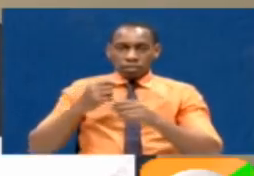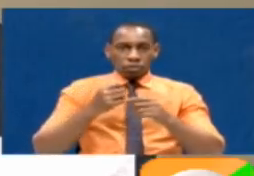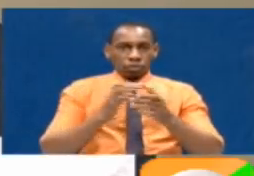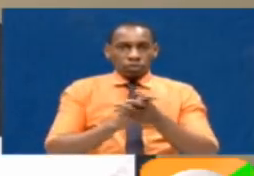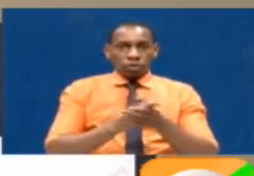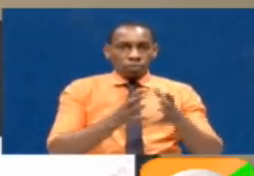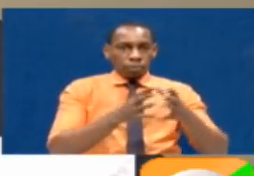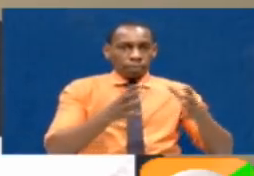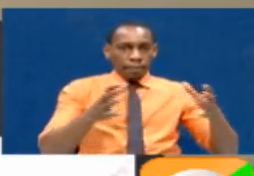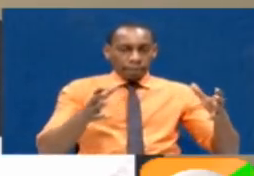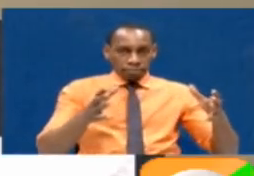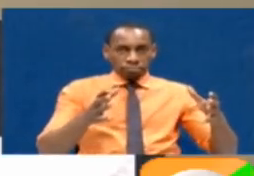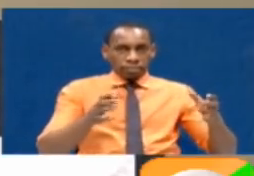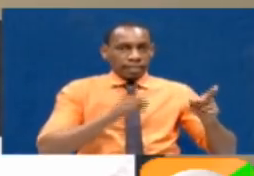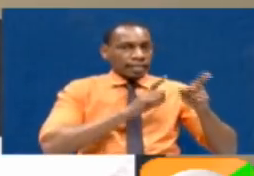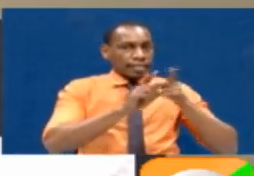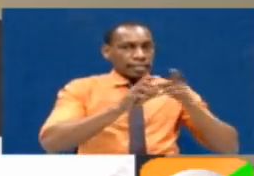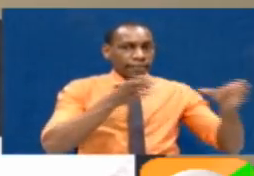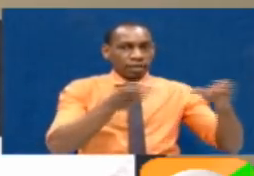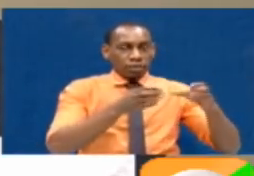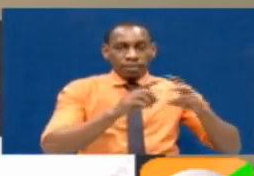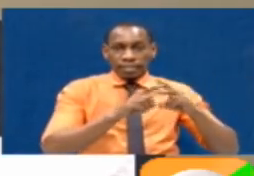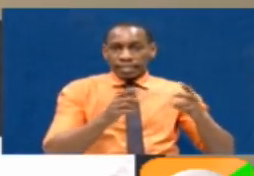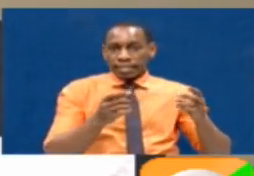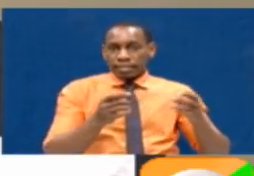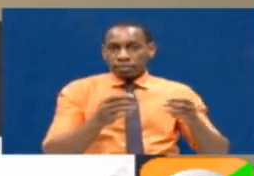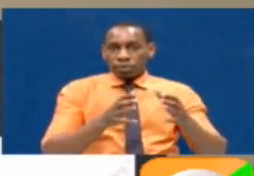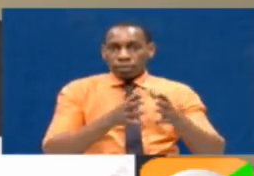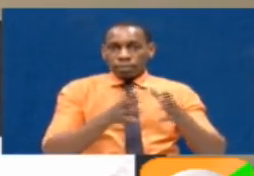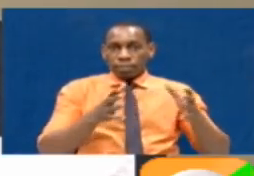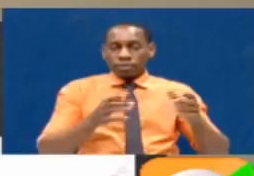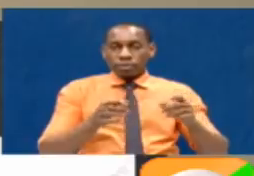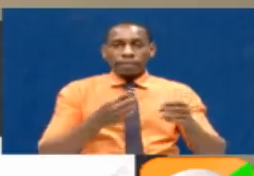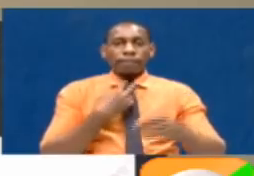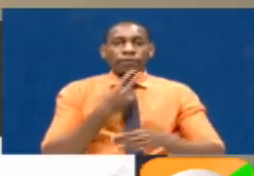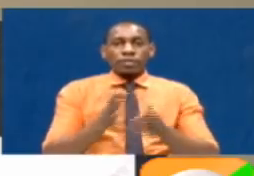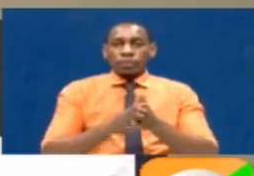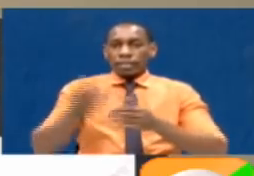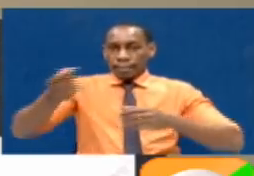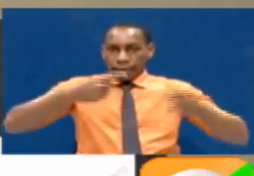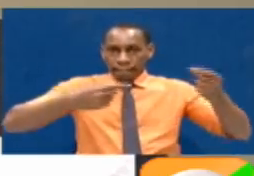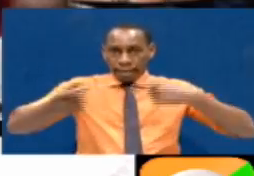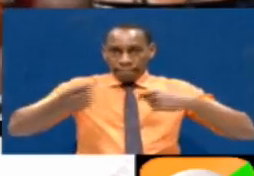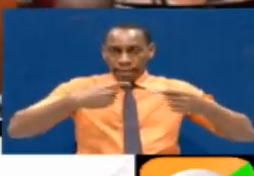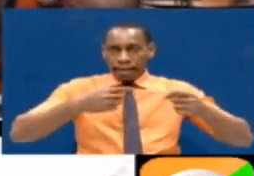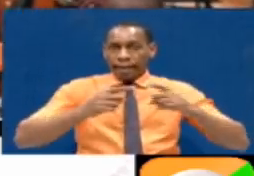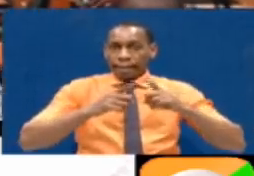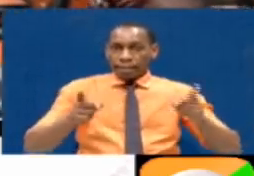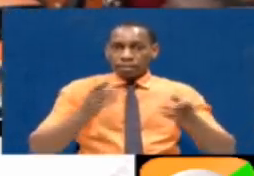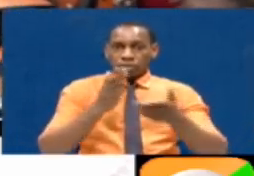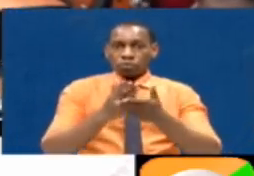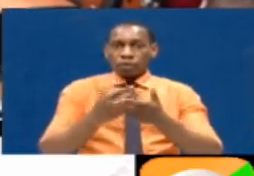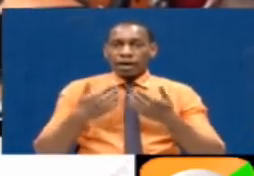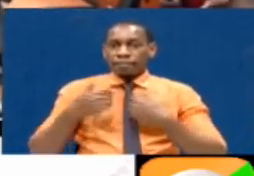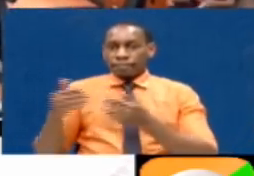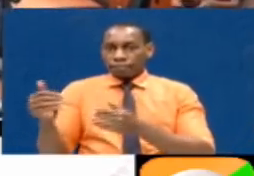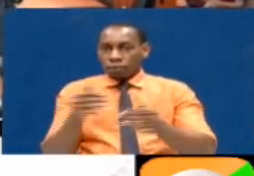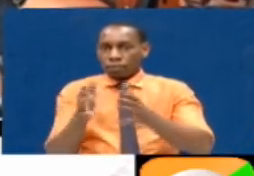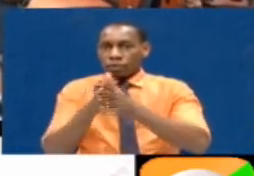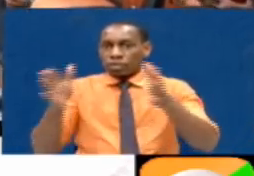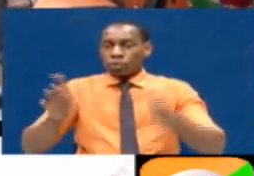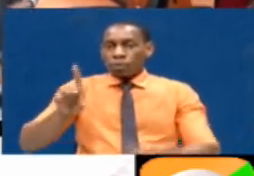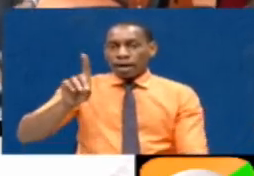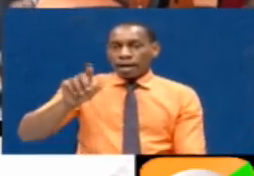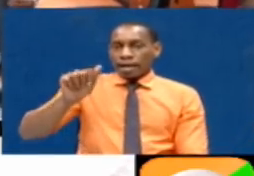some of the traditional sources of growth for the company have started to plateau, like voice and SMS. However, there is significant opportunity for